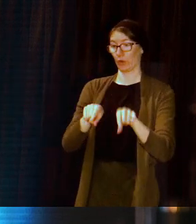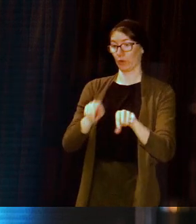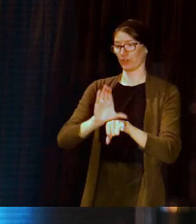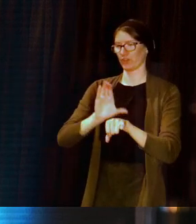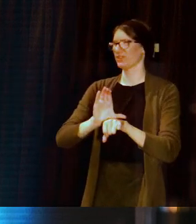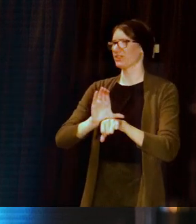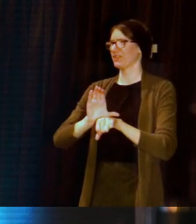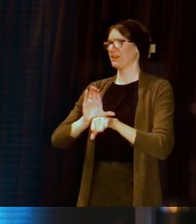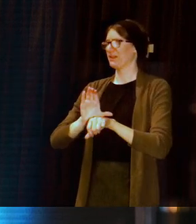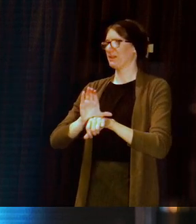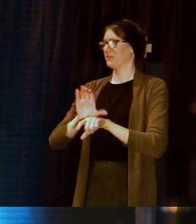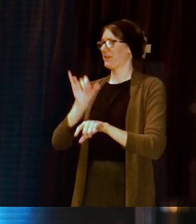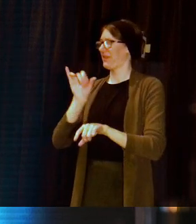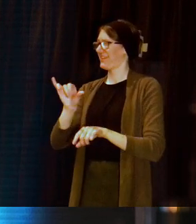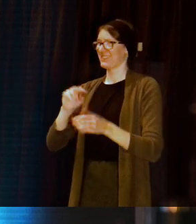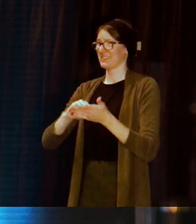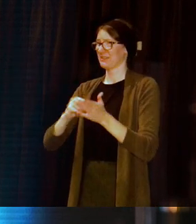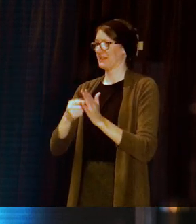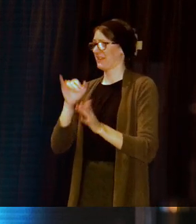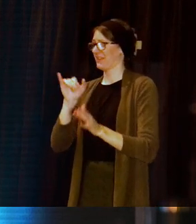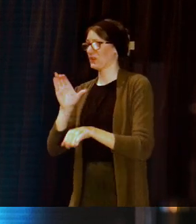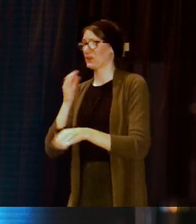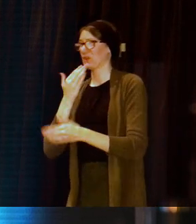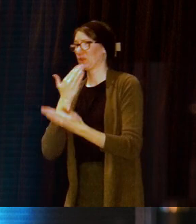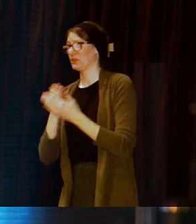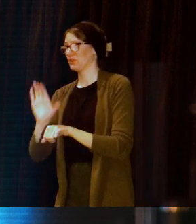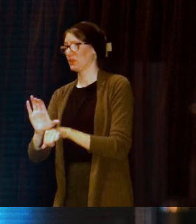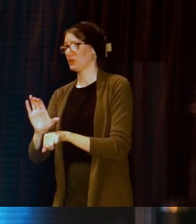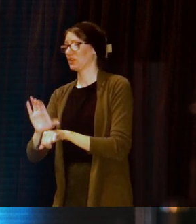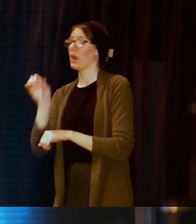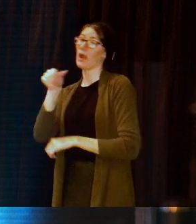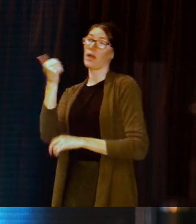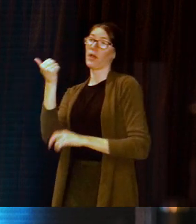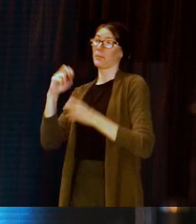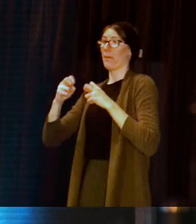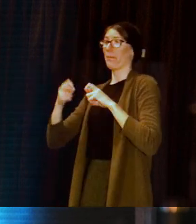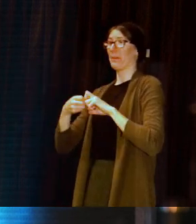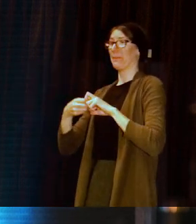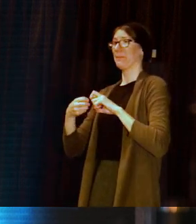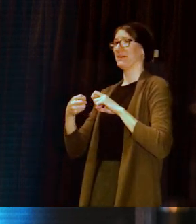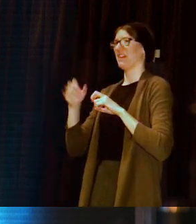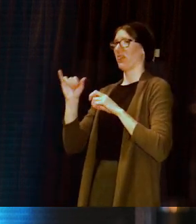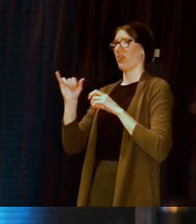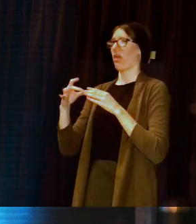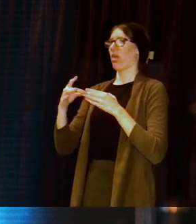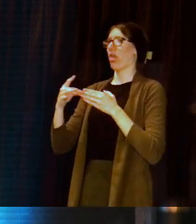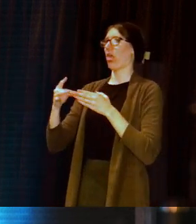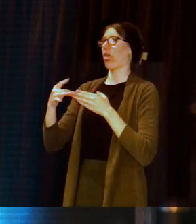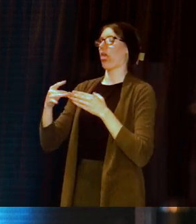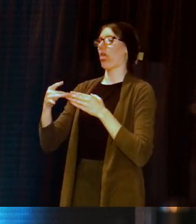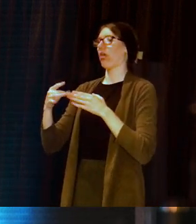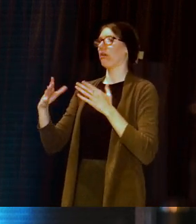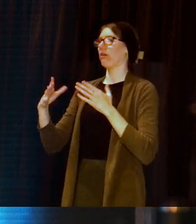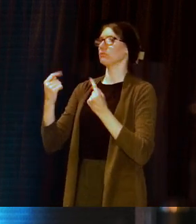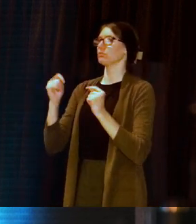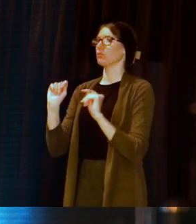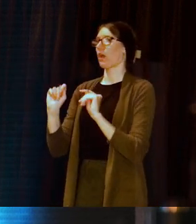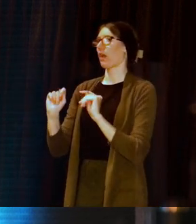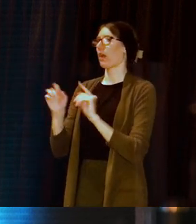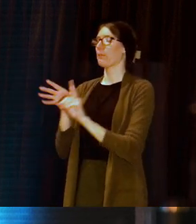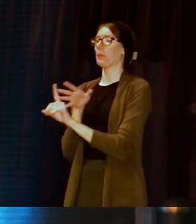criteria for what makes for a good church. And then on top of that, I think the other big problem I have is I feel like it's somewhat manipulative to those that